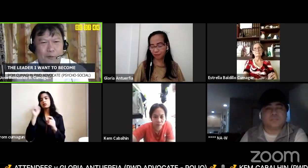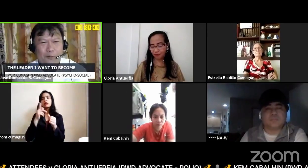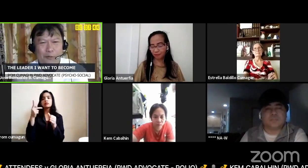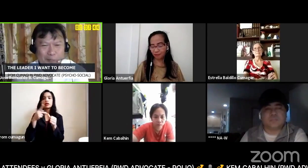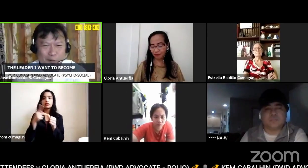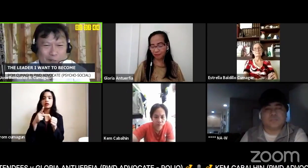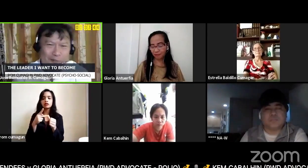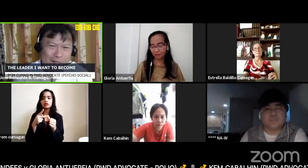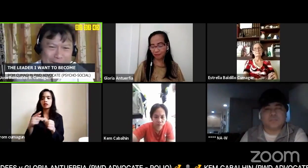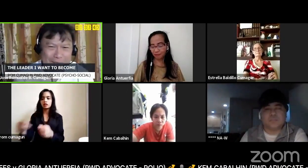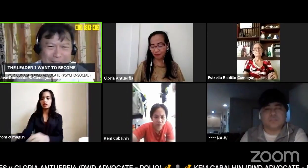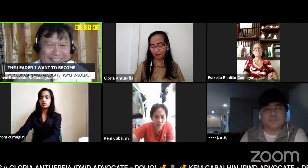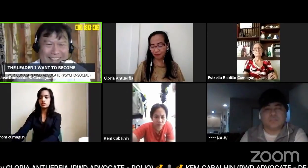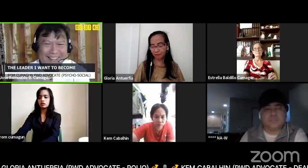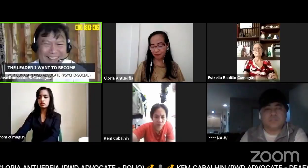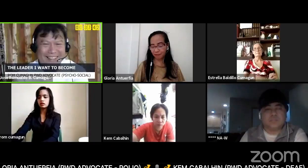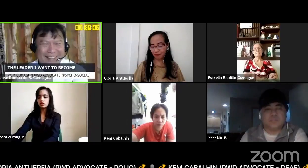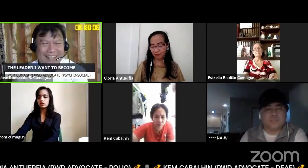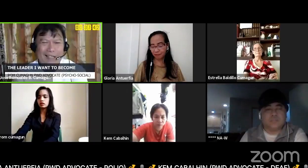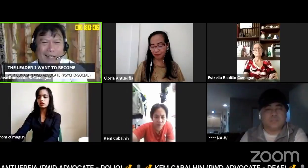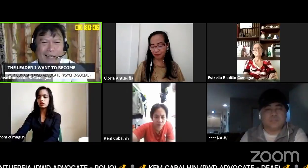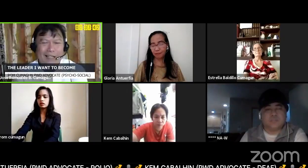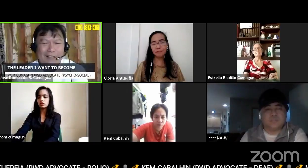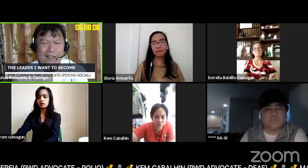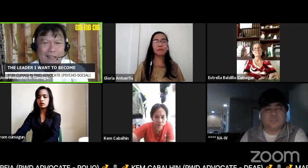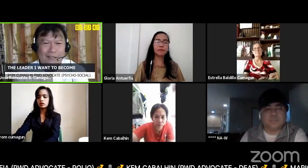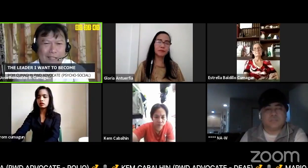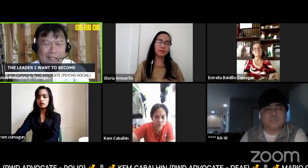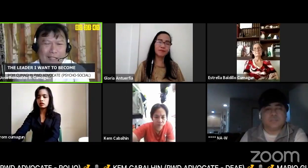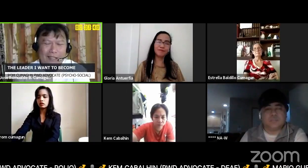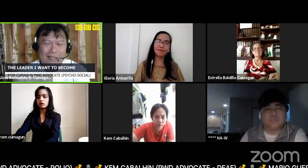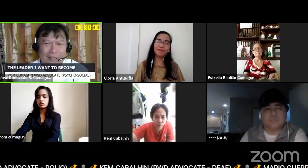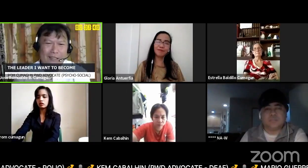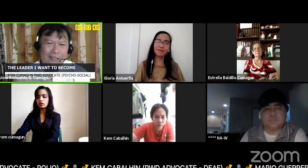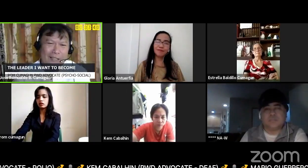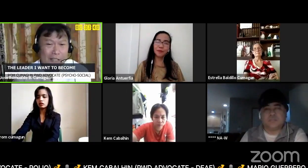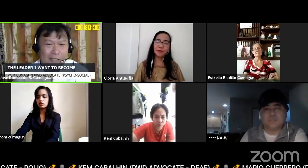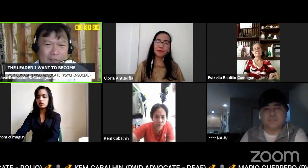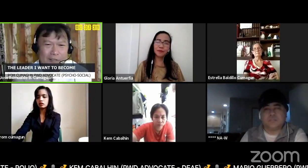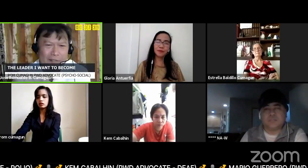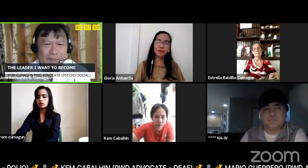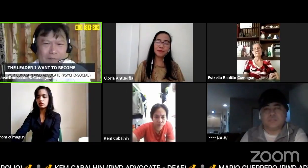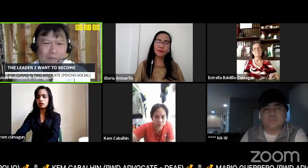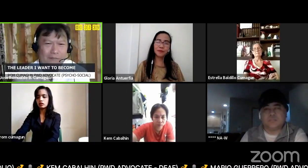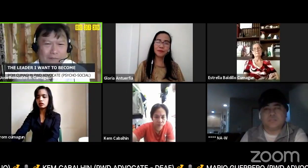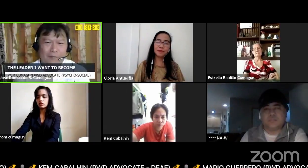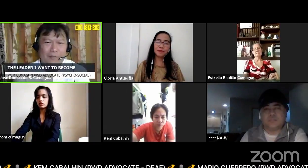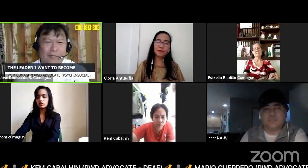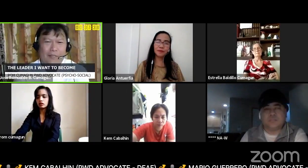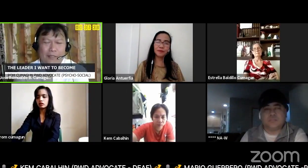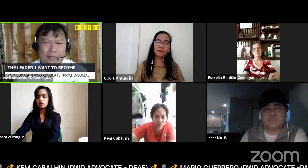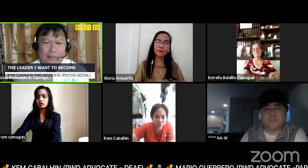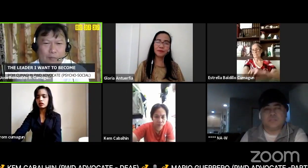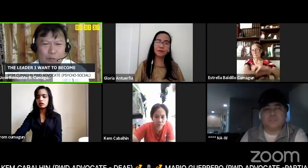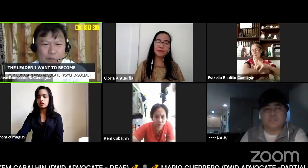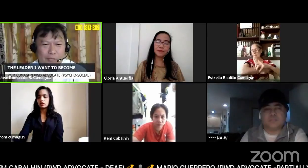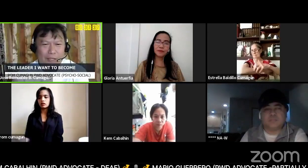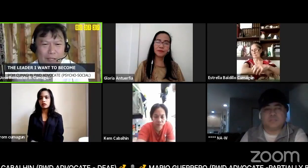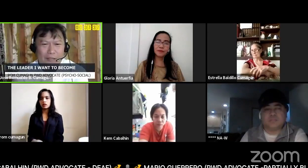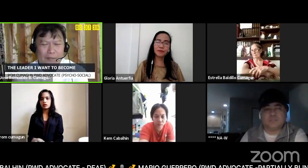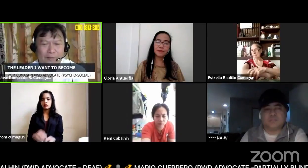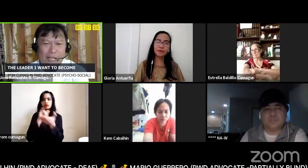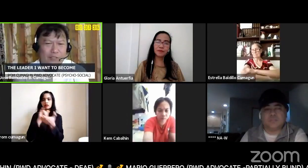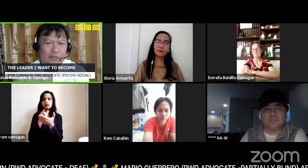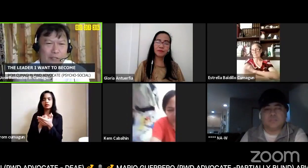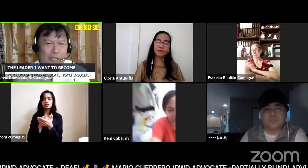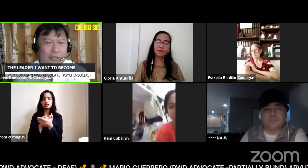to do to enjoy yourself. Okay, and I think that's the